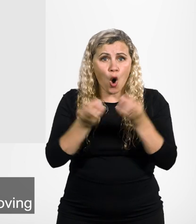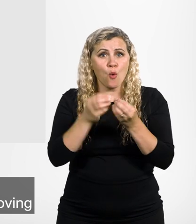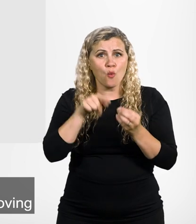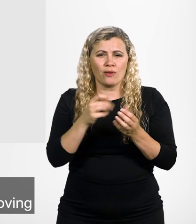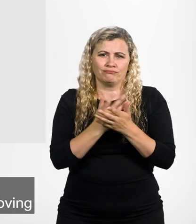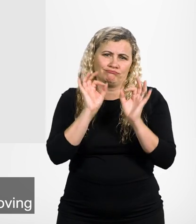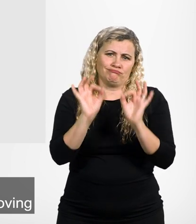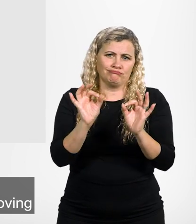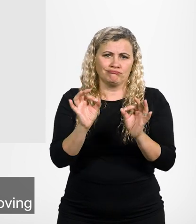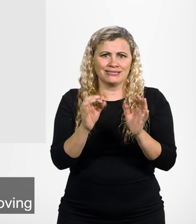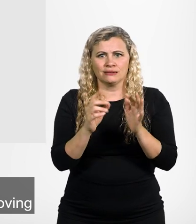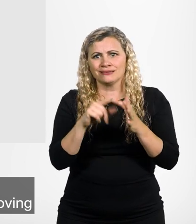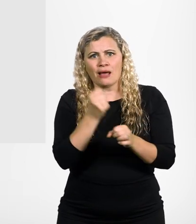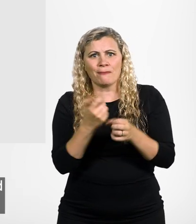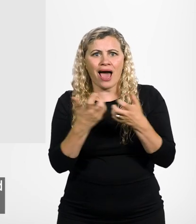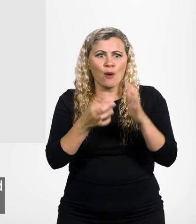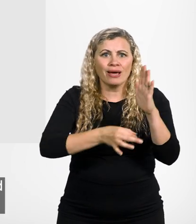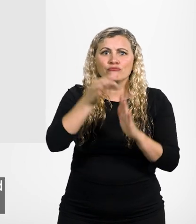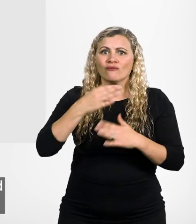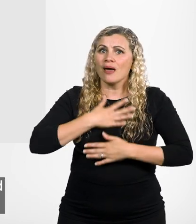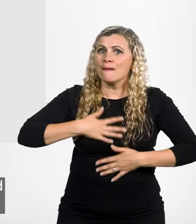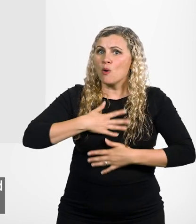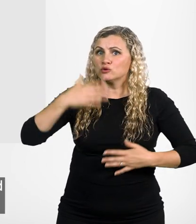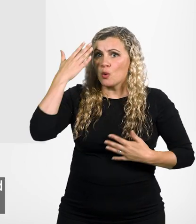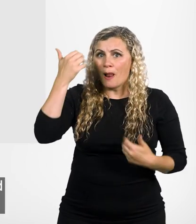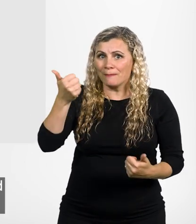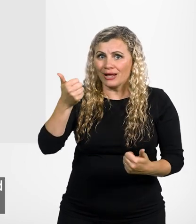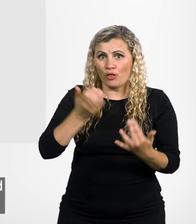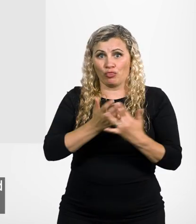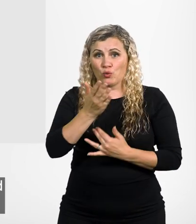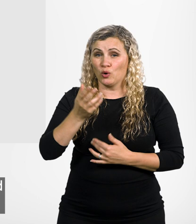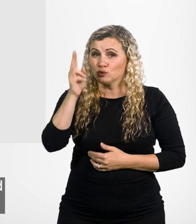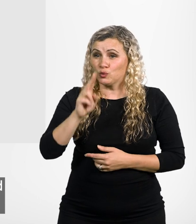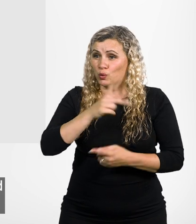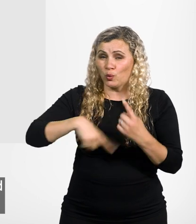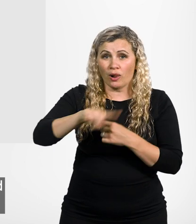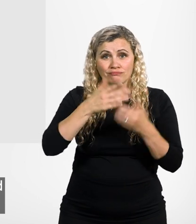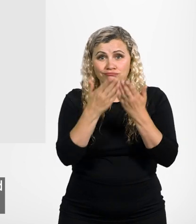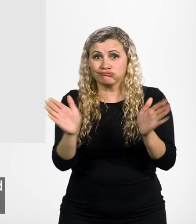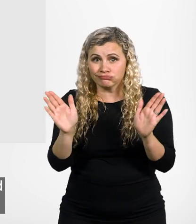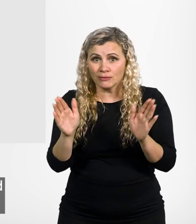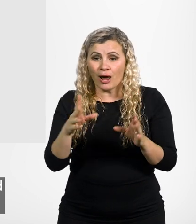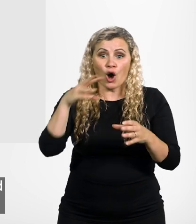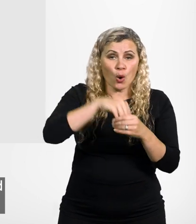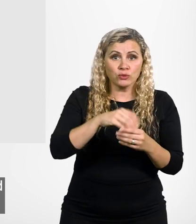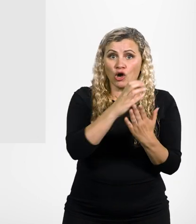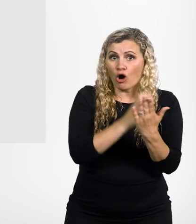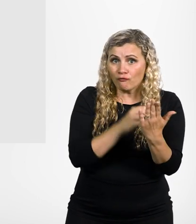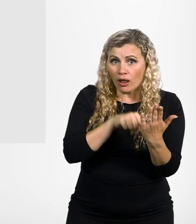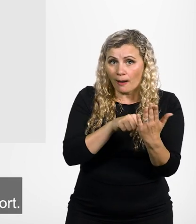is an excellent example of how improving emotional well-being is threaded through all aspects of